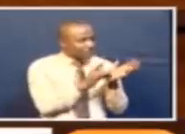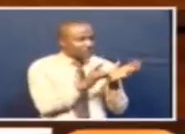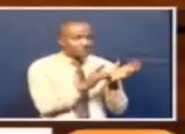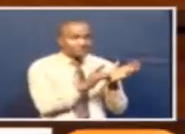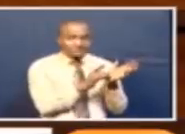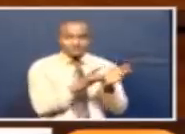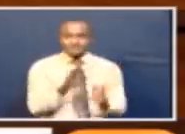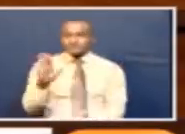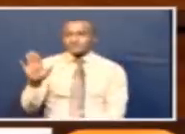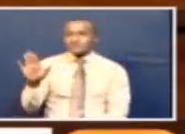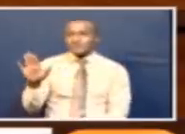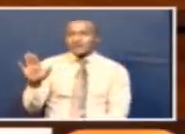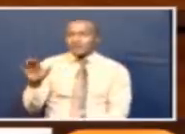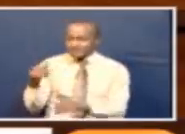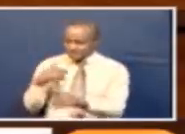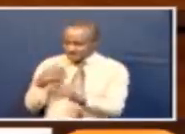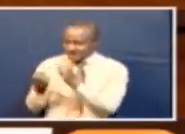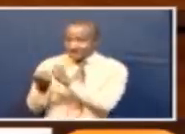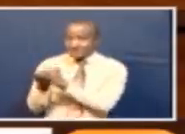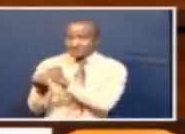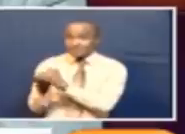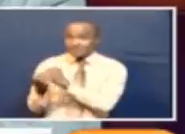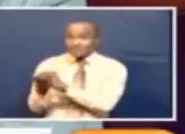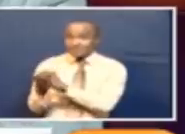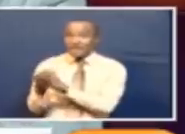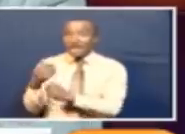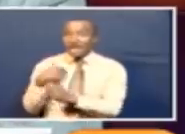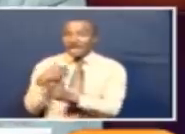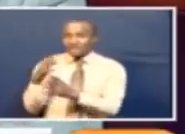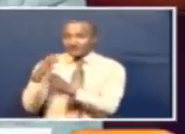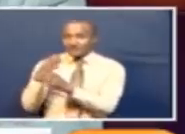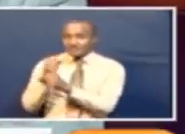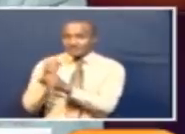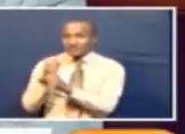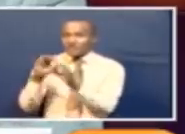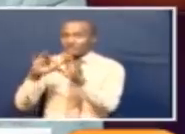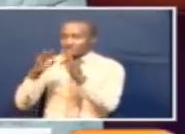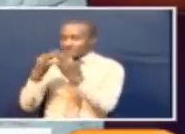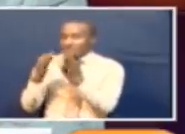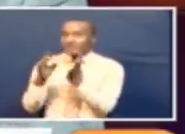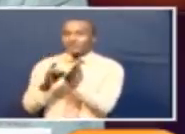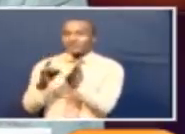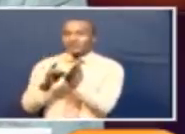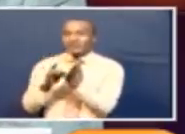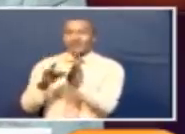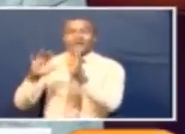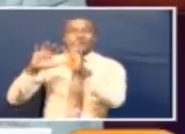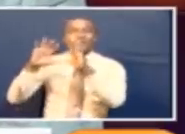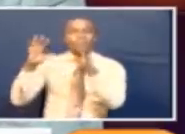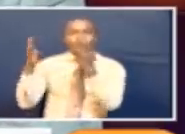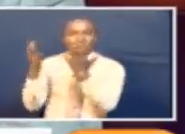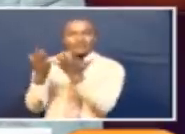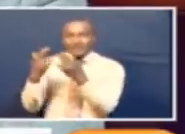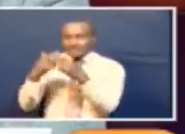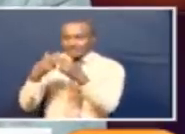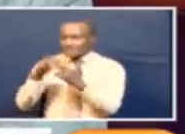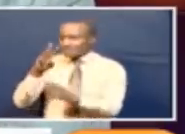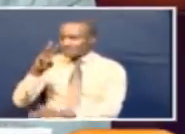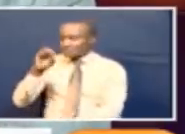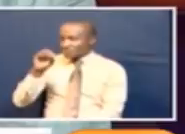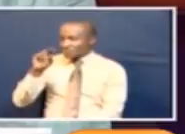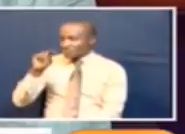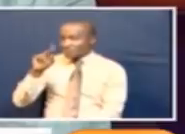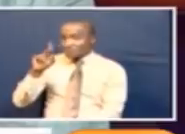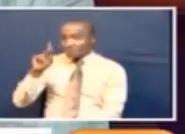to you about that. Mm-hmm. So there's an association of family physicians all over the world called Wonka. So